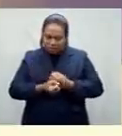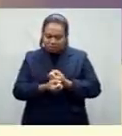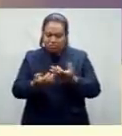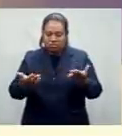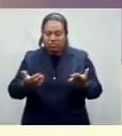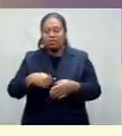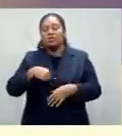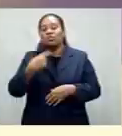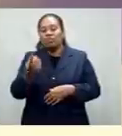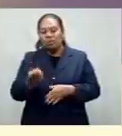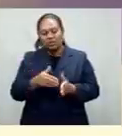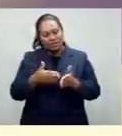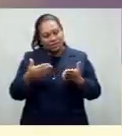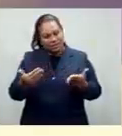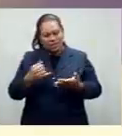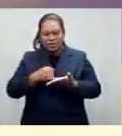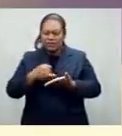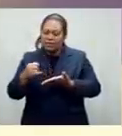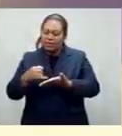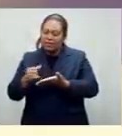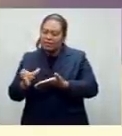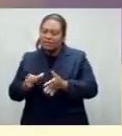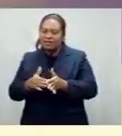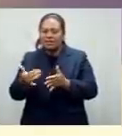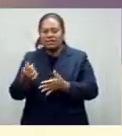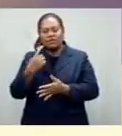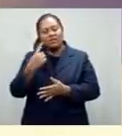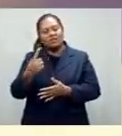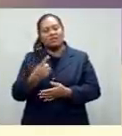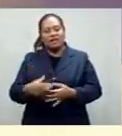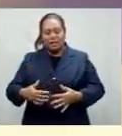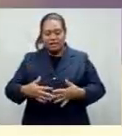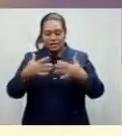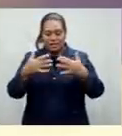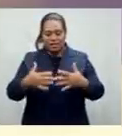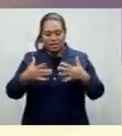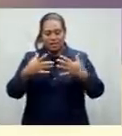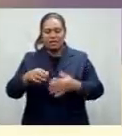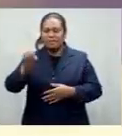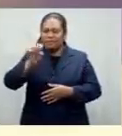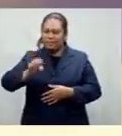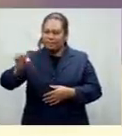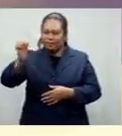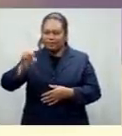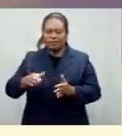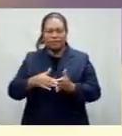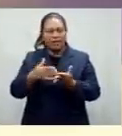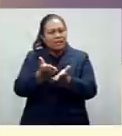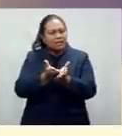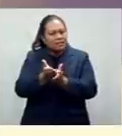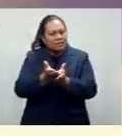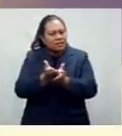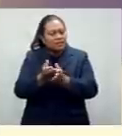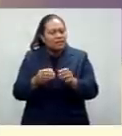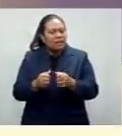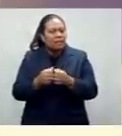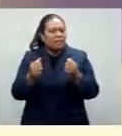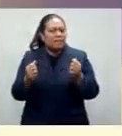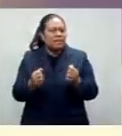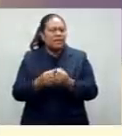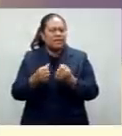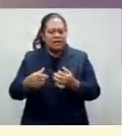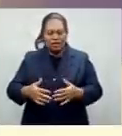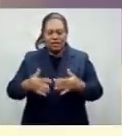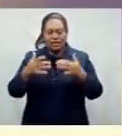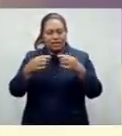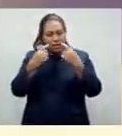for now, investors await the Eurozone retail sales data and the US ISM Service Purchase Manager Index data